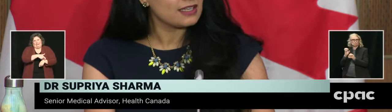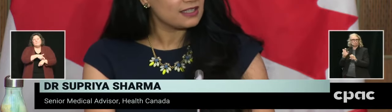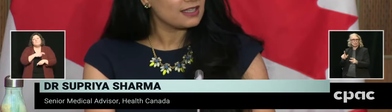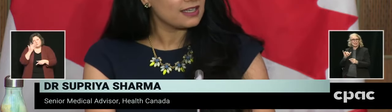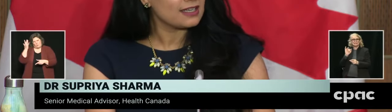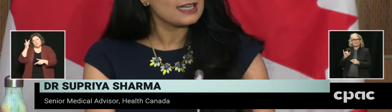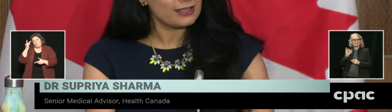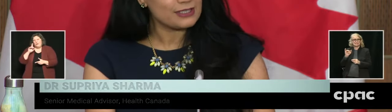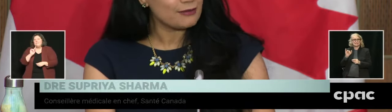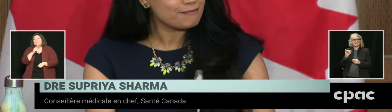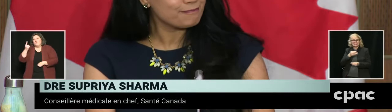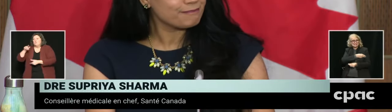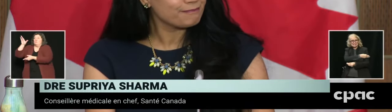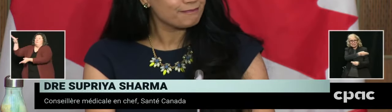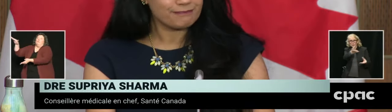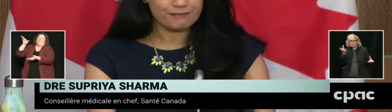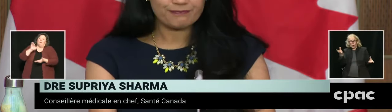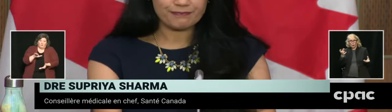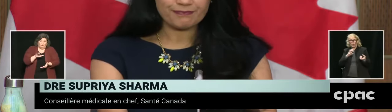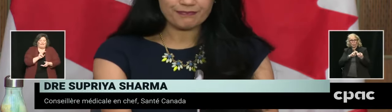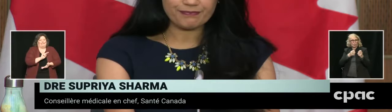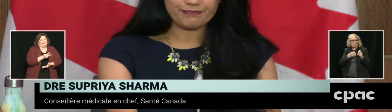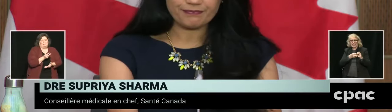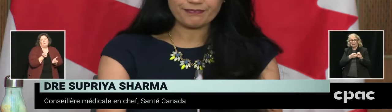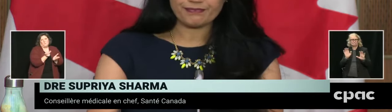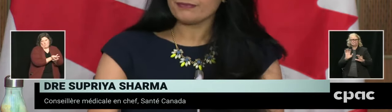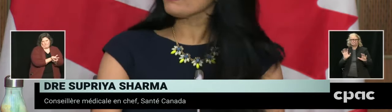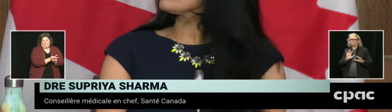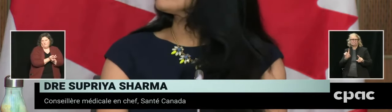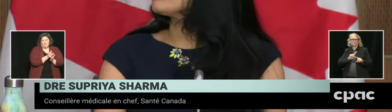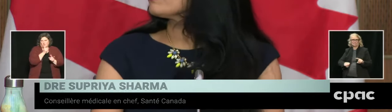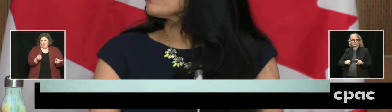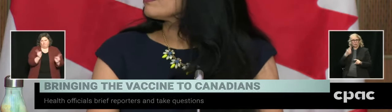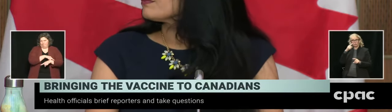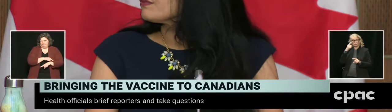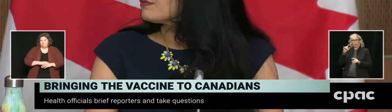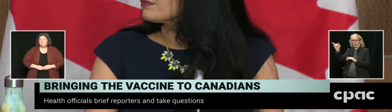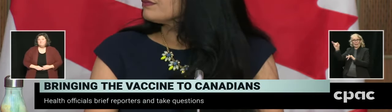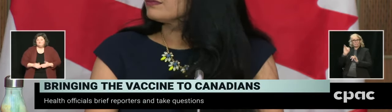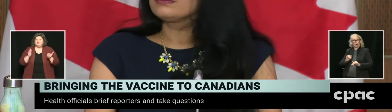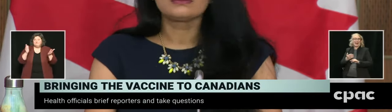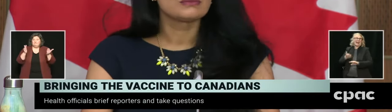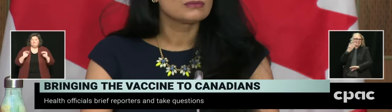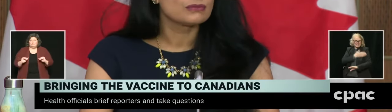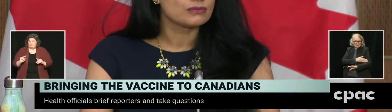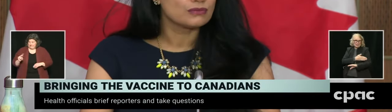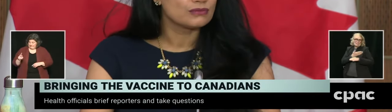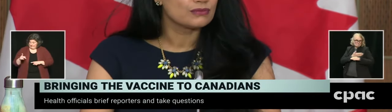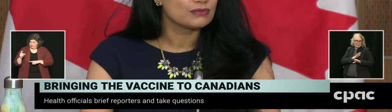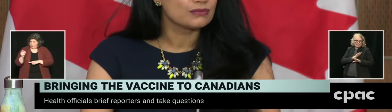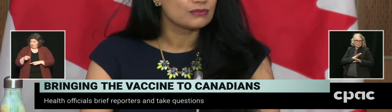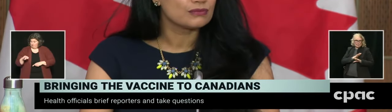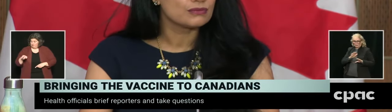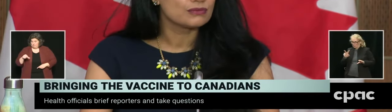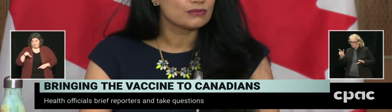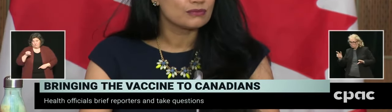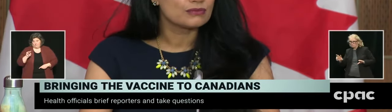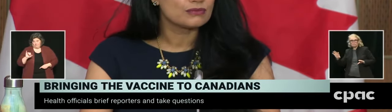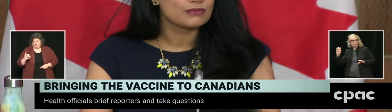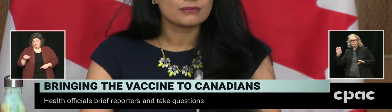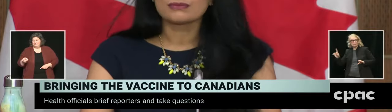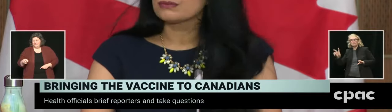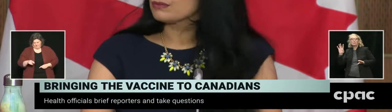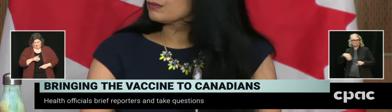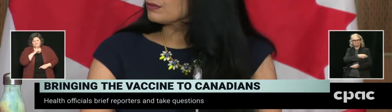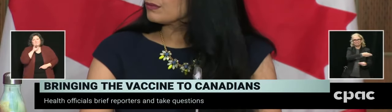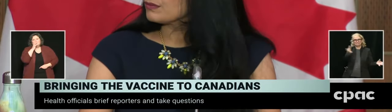into Canada ahead of time. Thank you, Doctors. Émilie, question suivie? Oui, merci. Juste pour être clair,